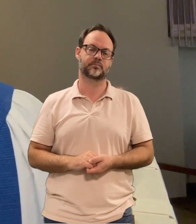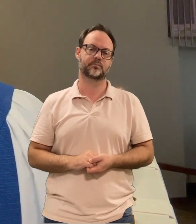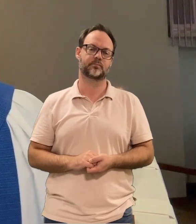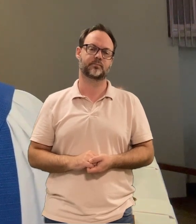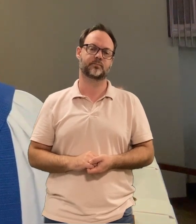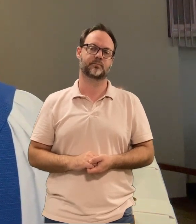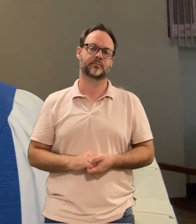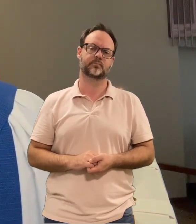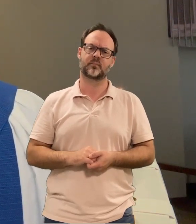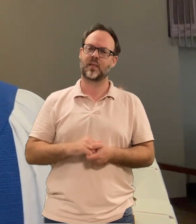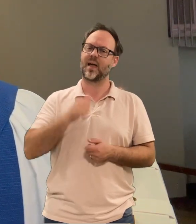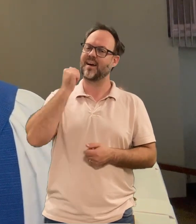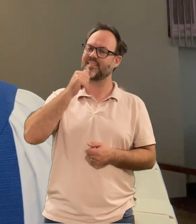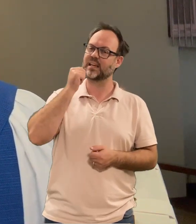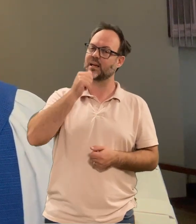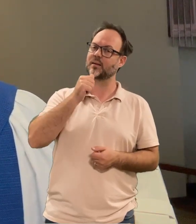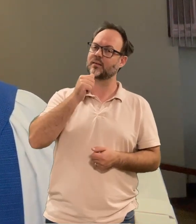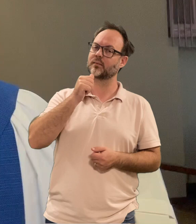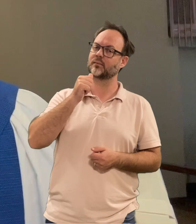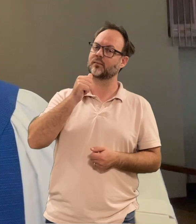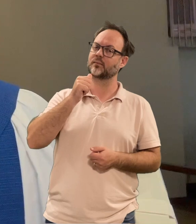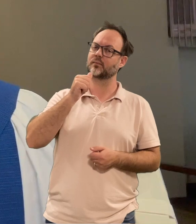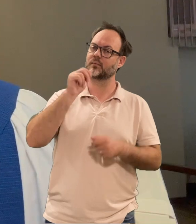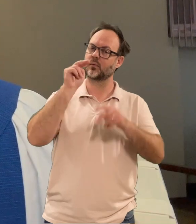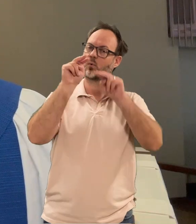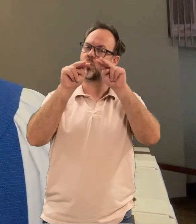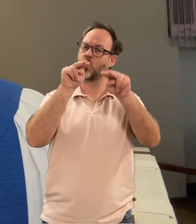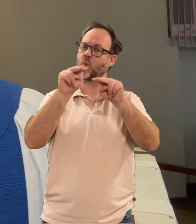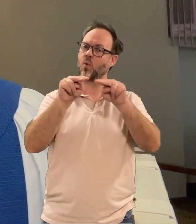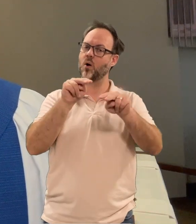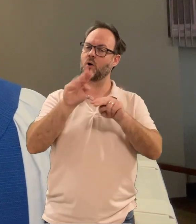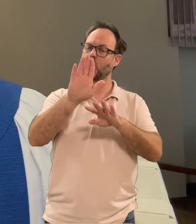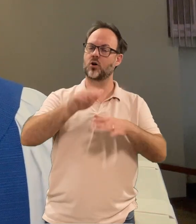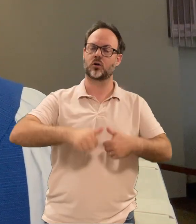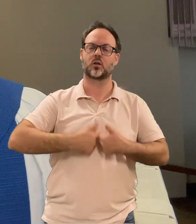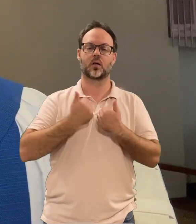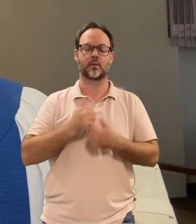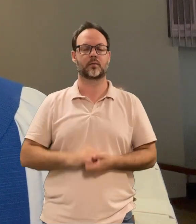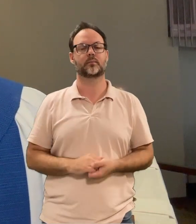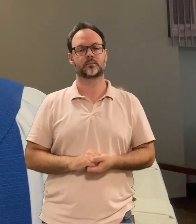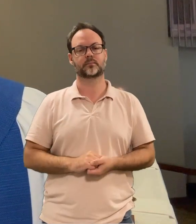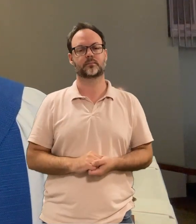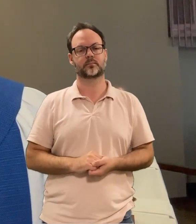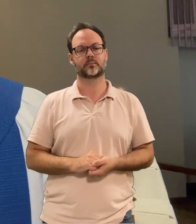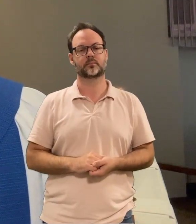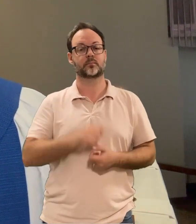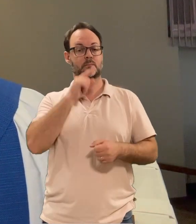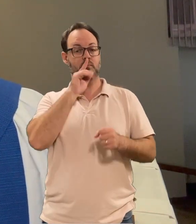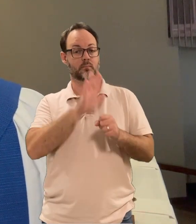Lord promises in Scripture that every single day He is watching over your